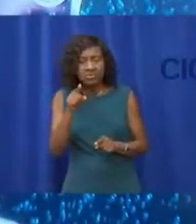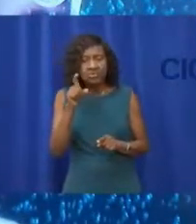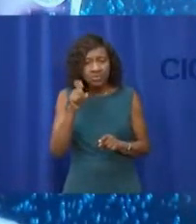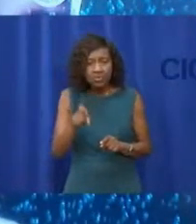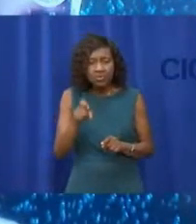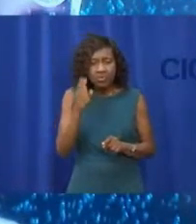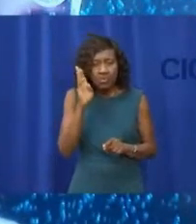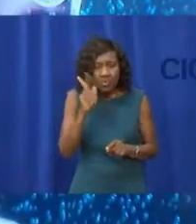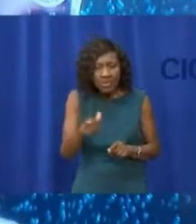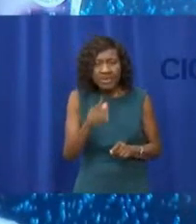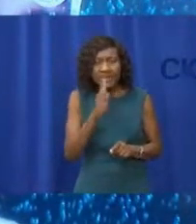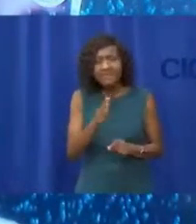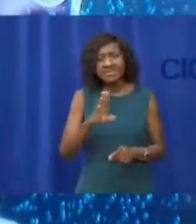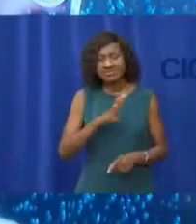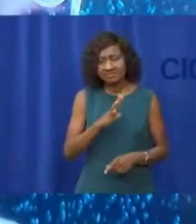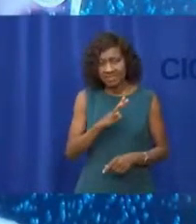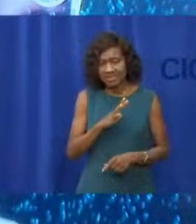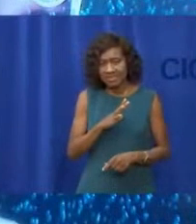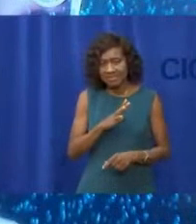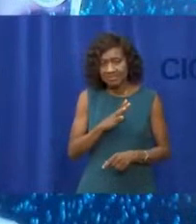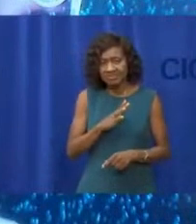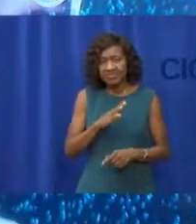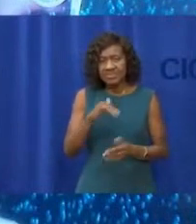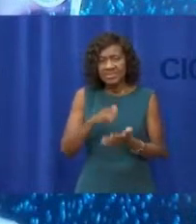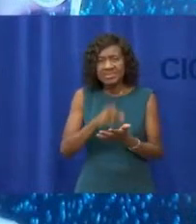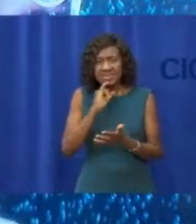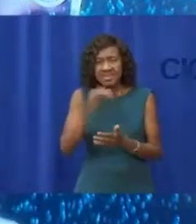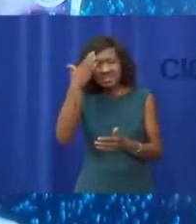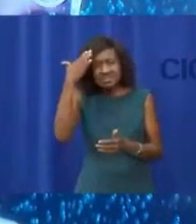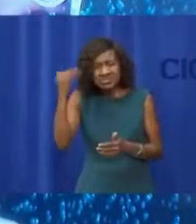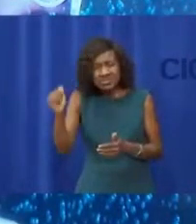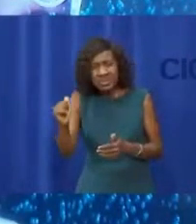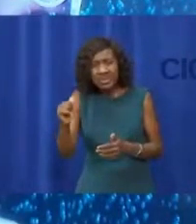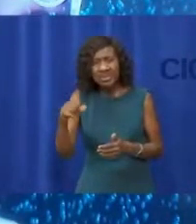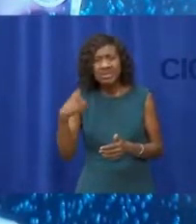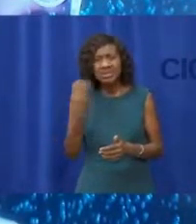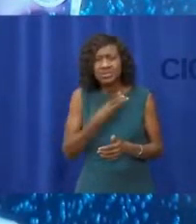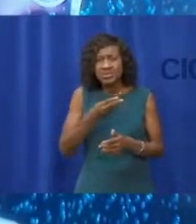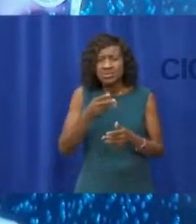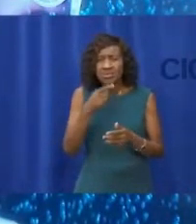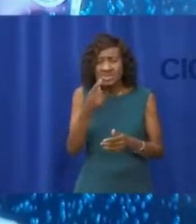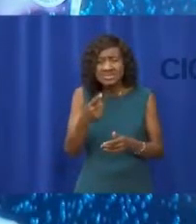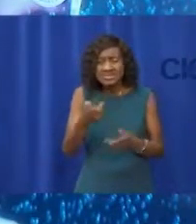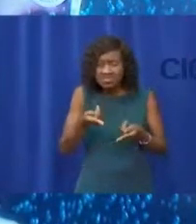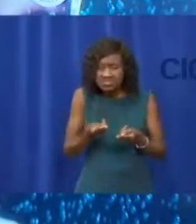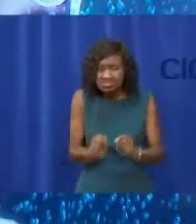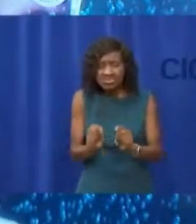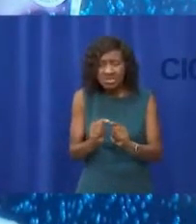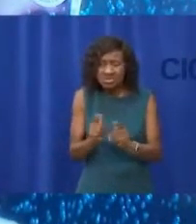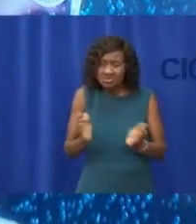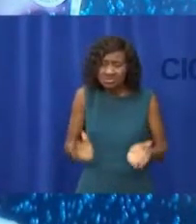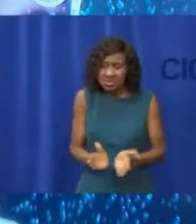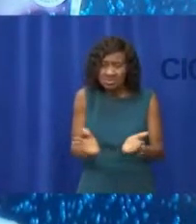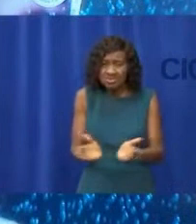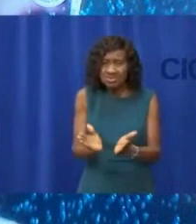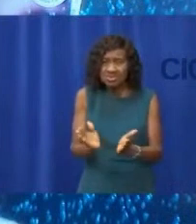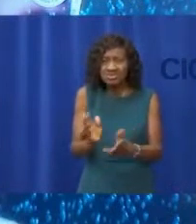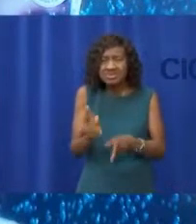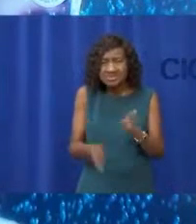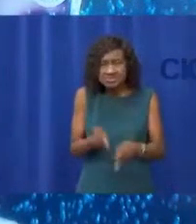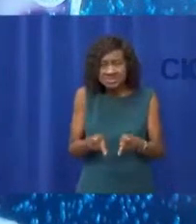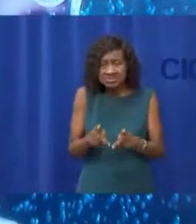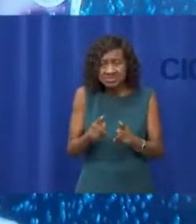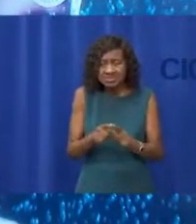I think that is the most important message, which is why we've gone to such extraordinary lengths to try to encourage the public to do that.